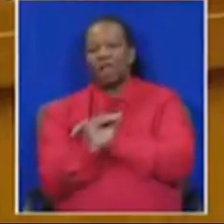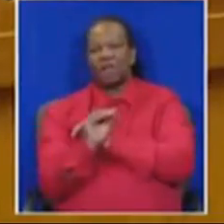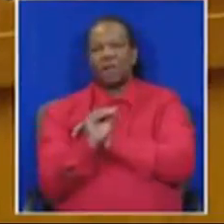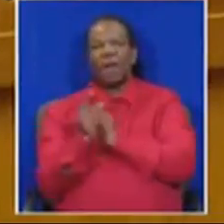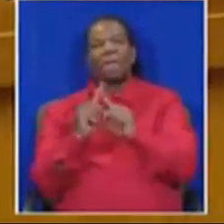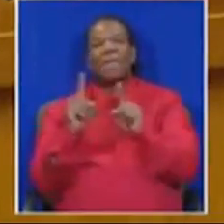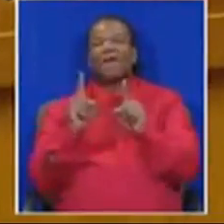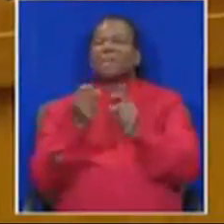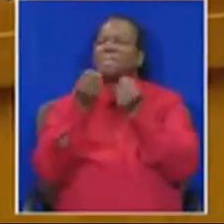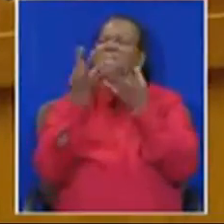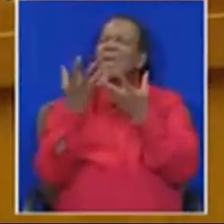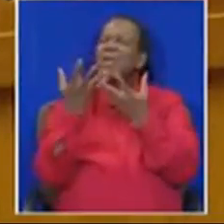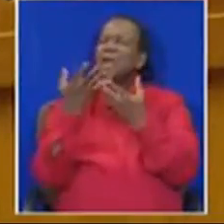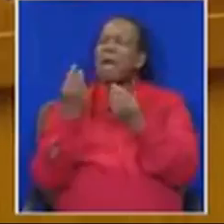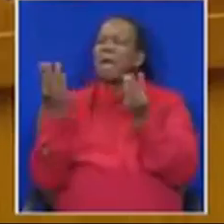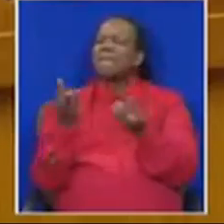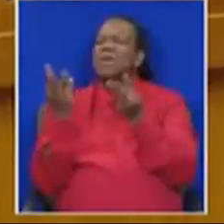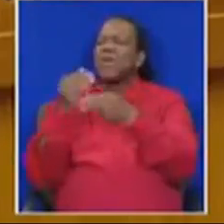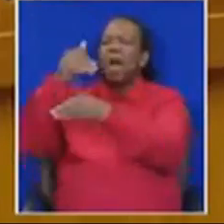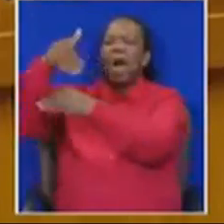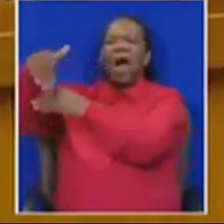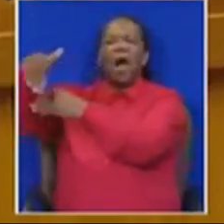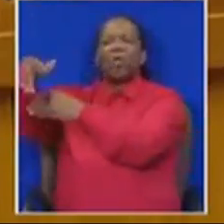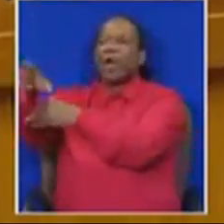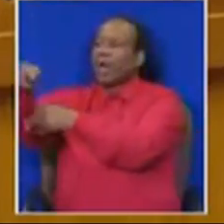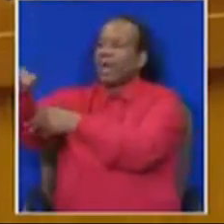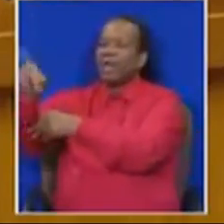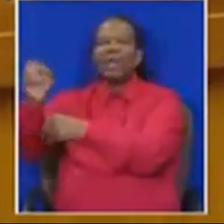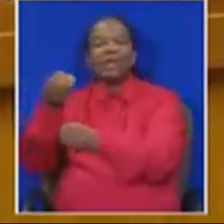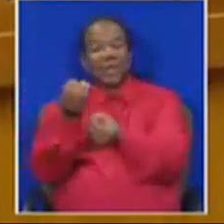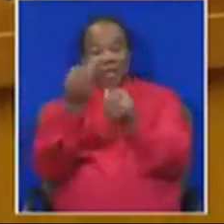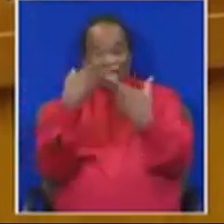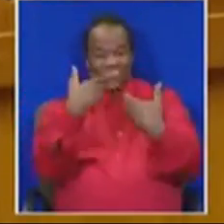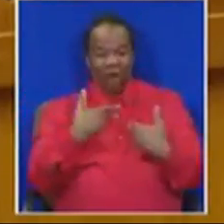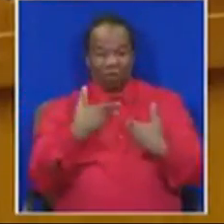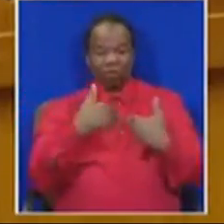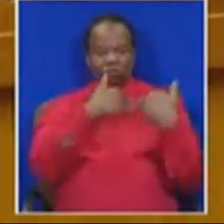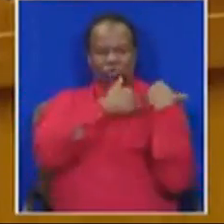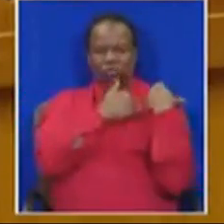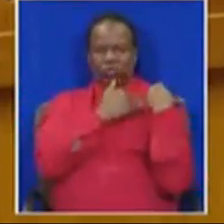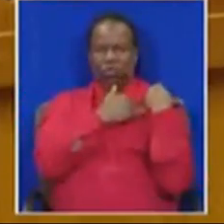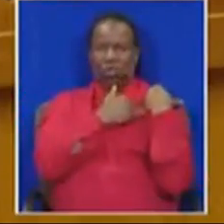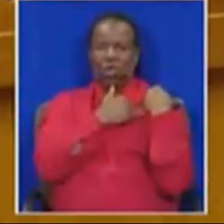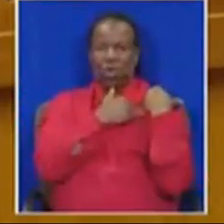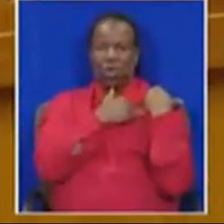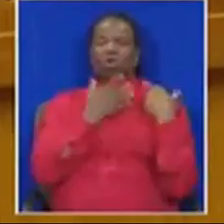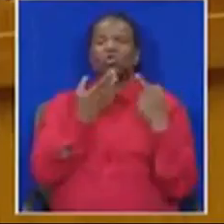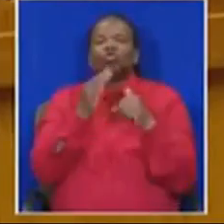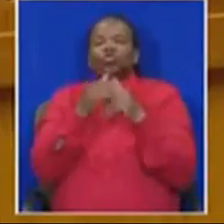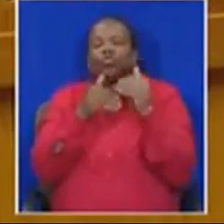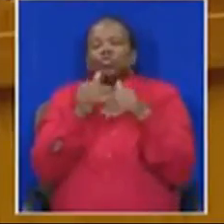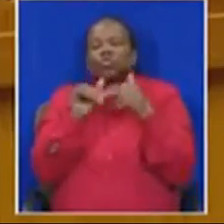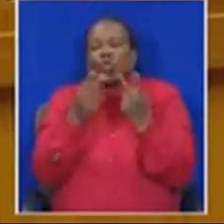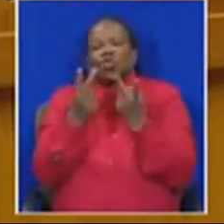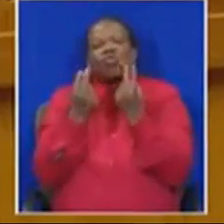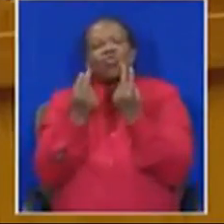there, we have been given the responsibility as South Africans to build a new nation,